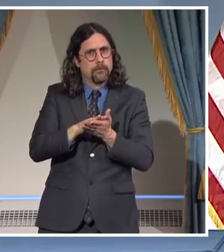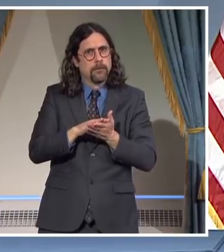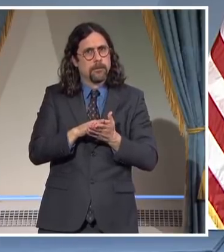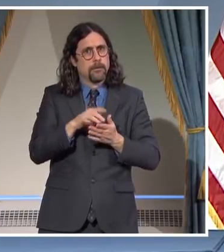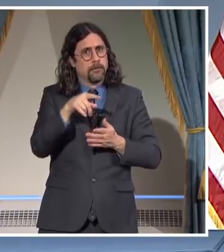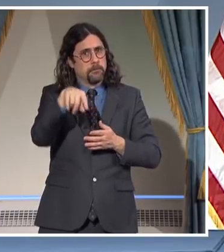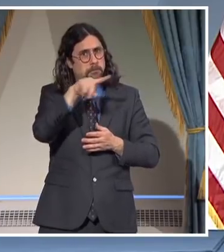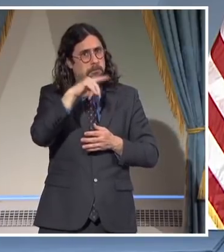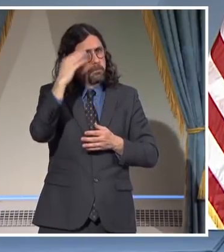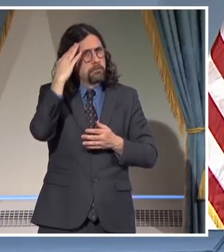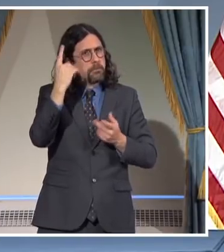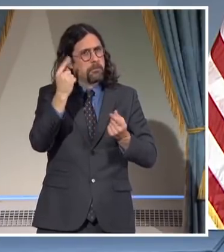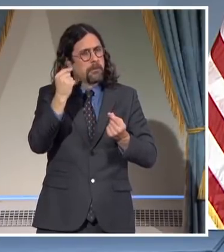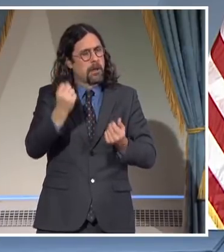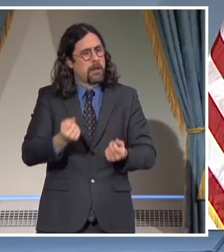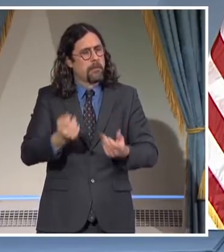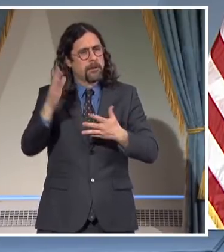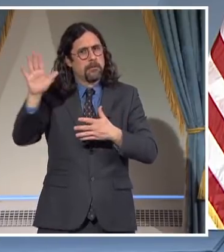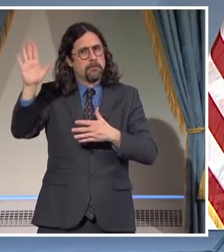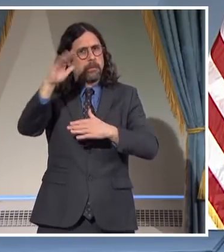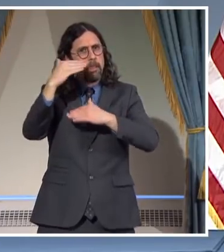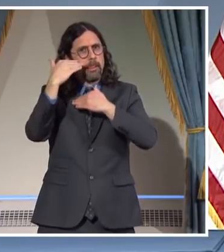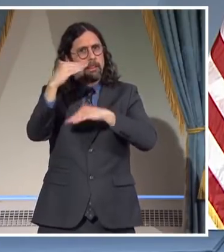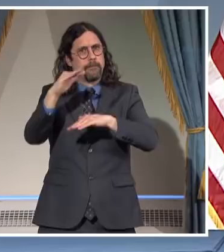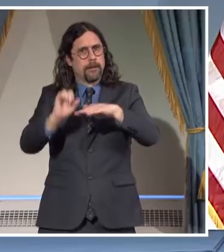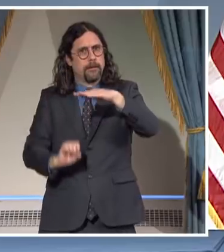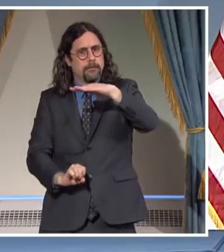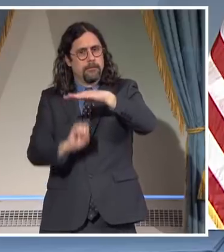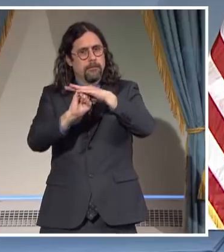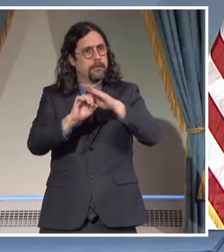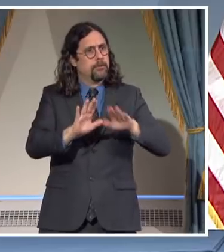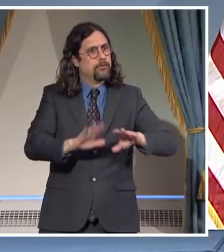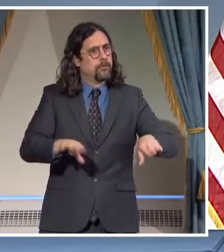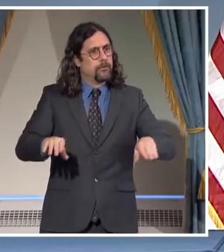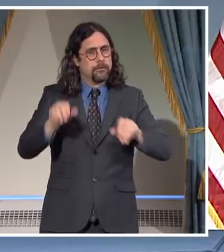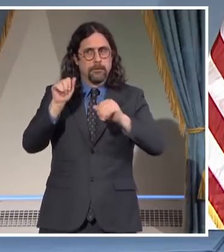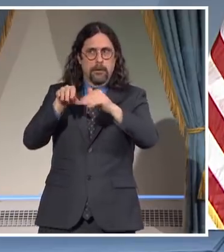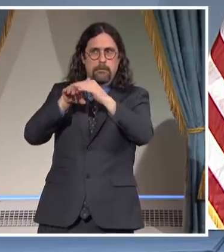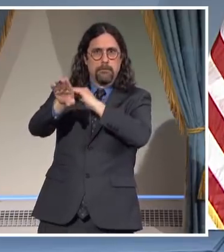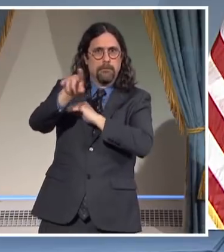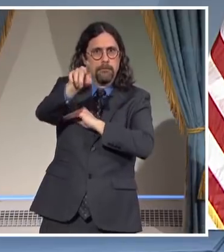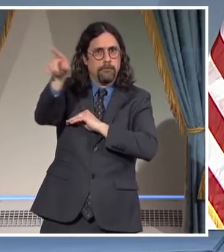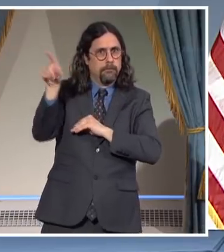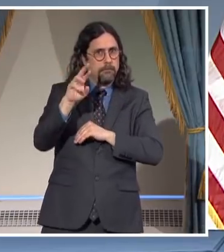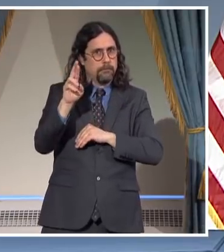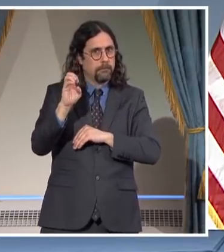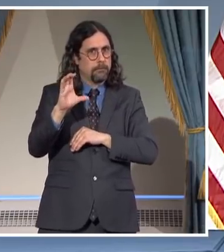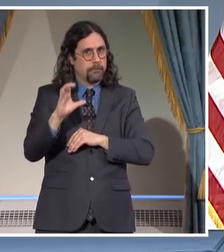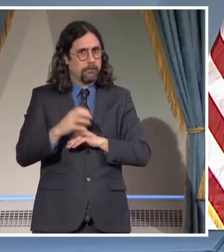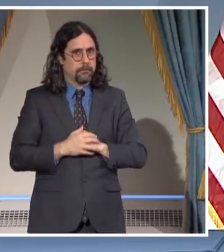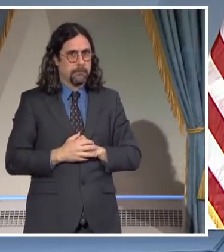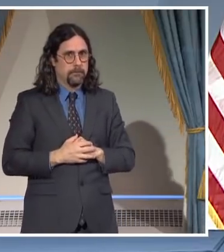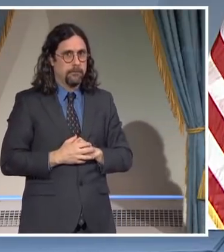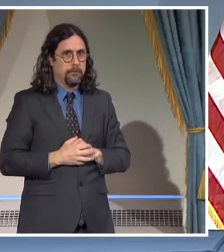centers in terms of how many children can go there? And then do you know what the latest attendance numbers were?